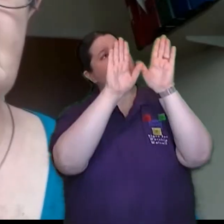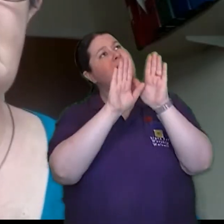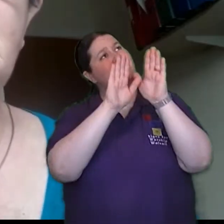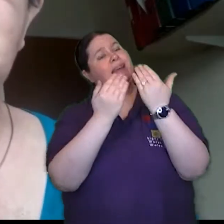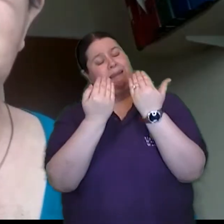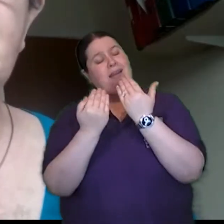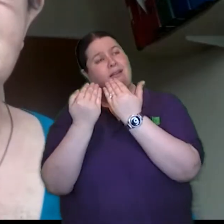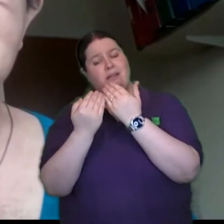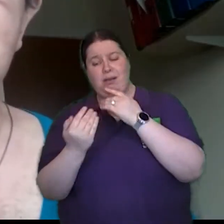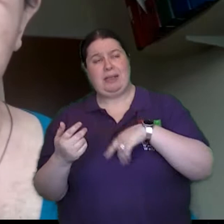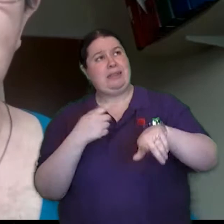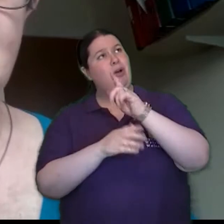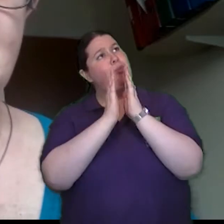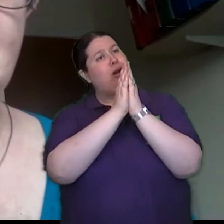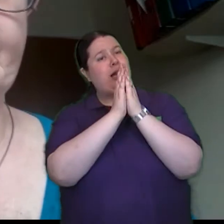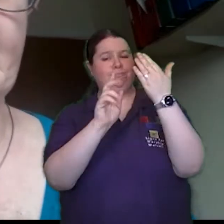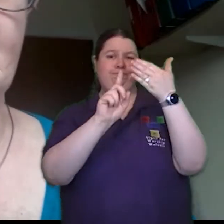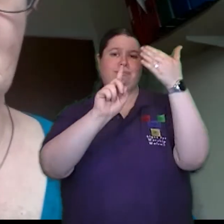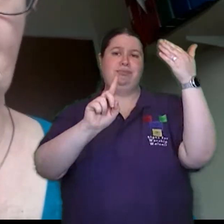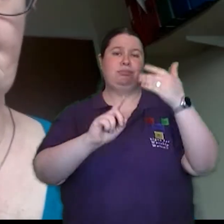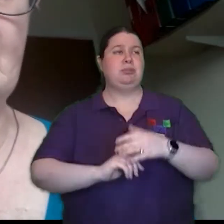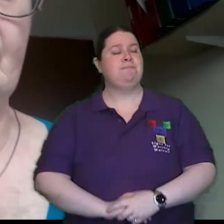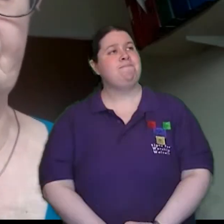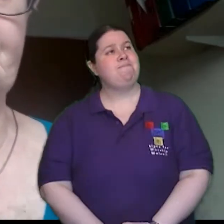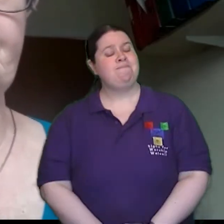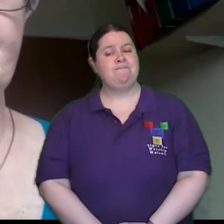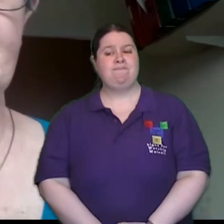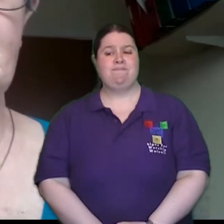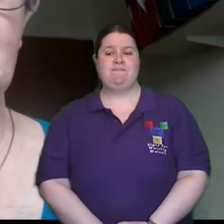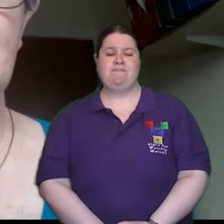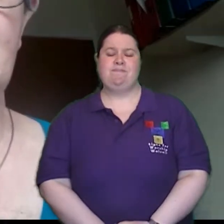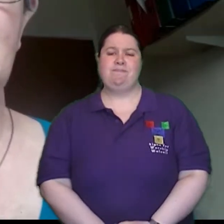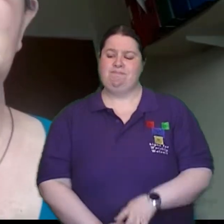Lord, in your mercy, hear our prayer.